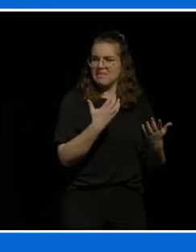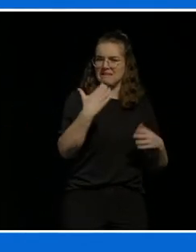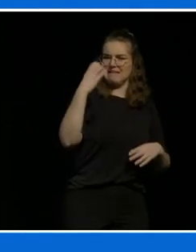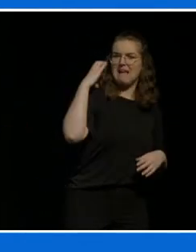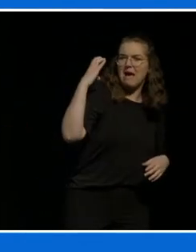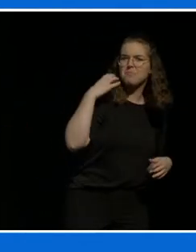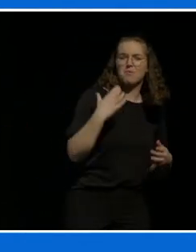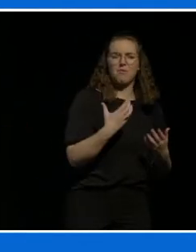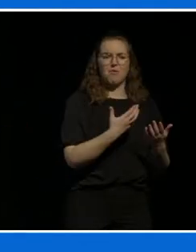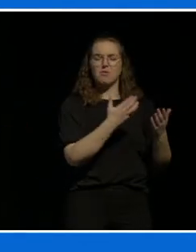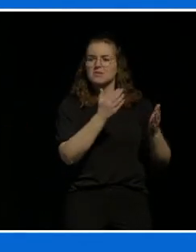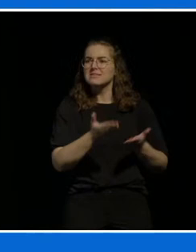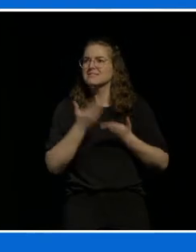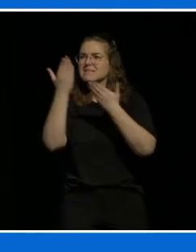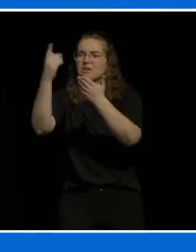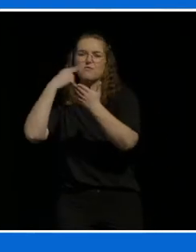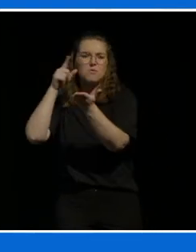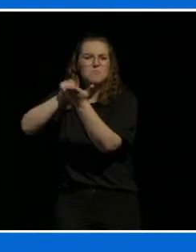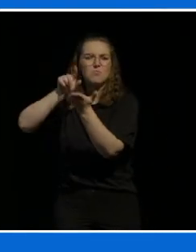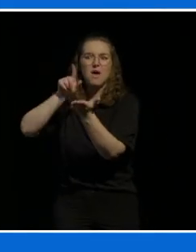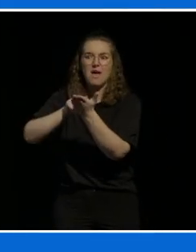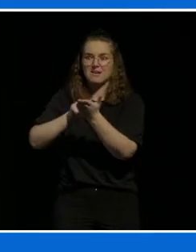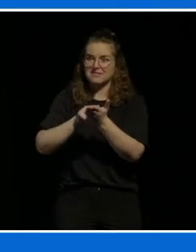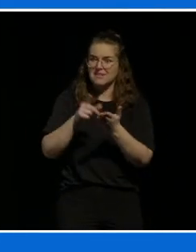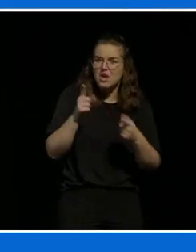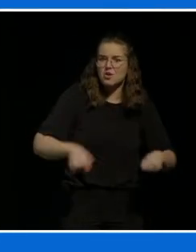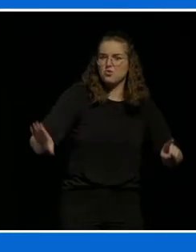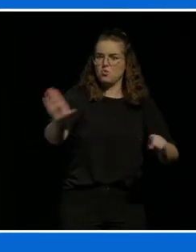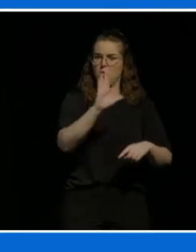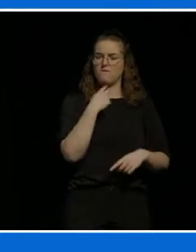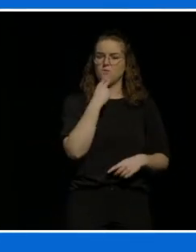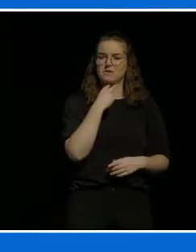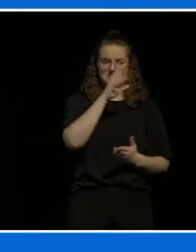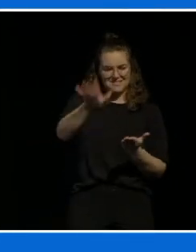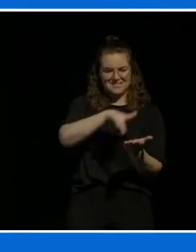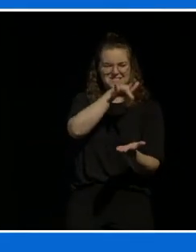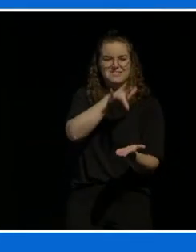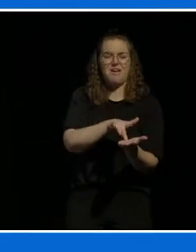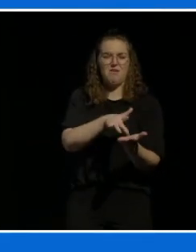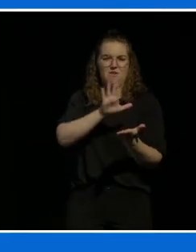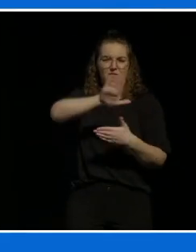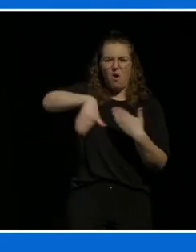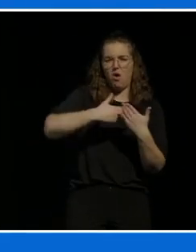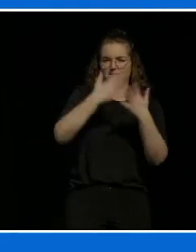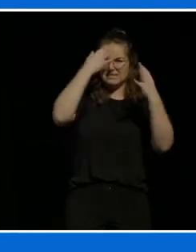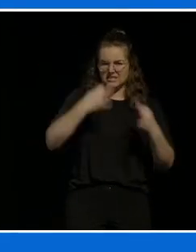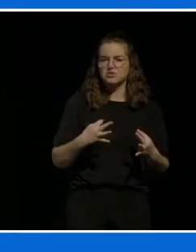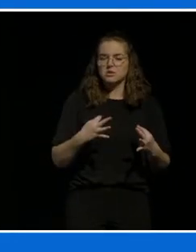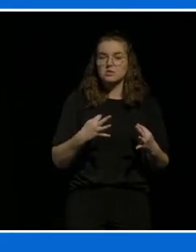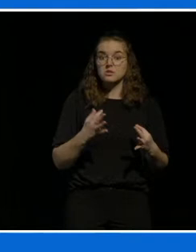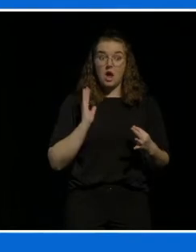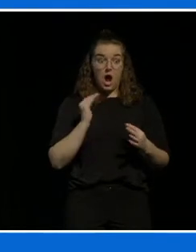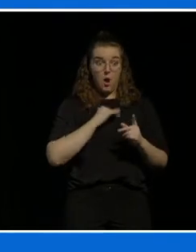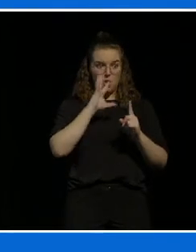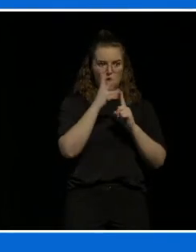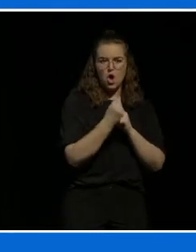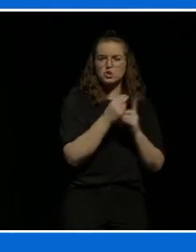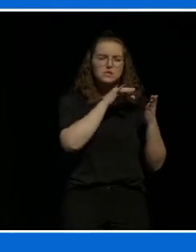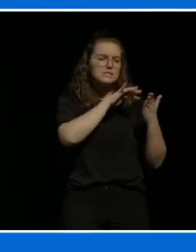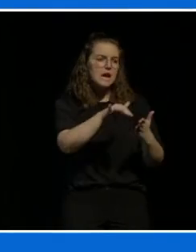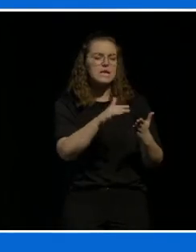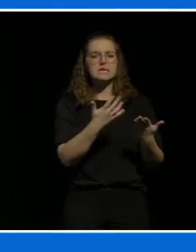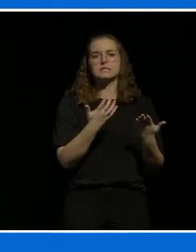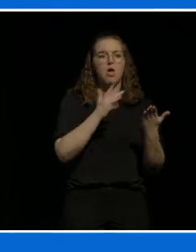at the center of the policies that are being made. Because back to what you were saying, our culture likes to study digital addiction and